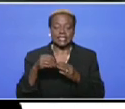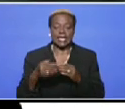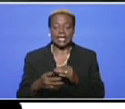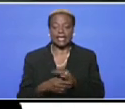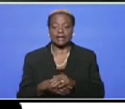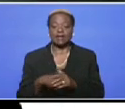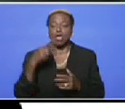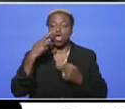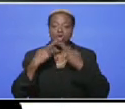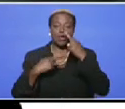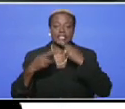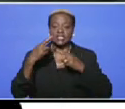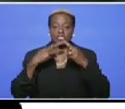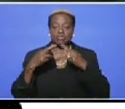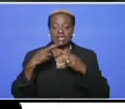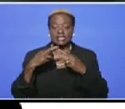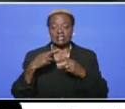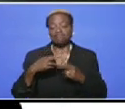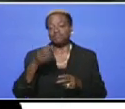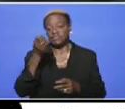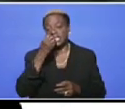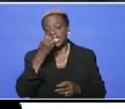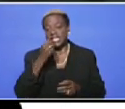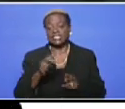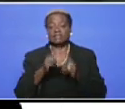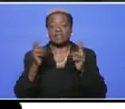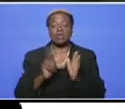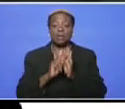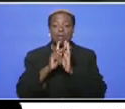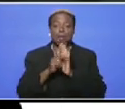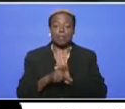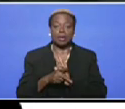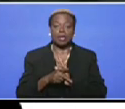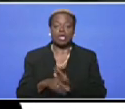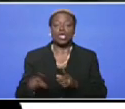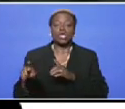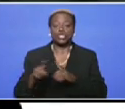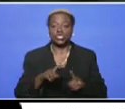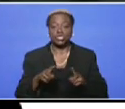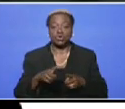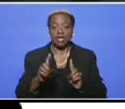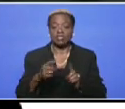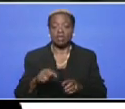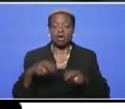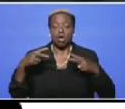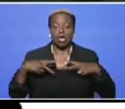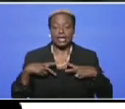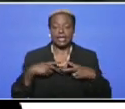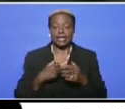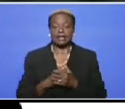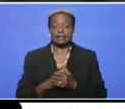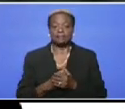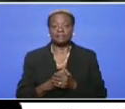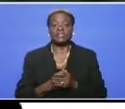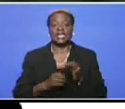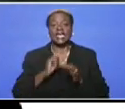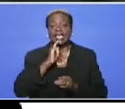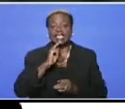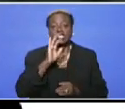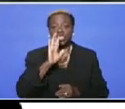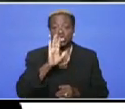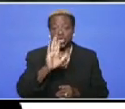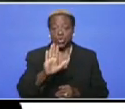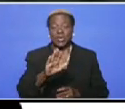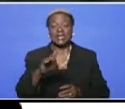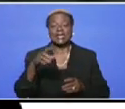Restaurant dining is very popular during the holiday season, but is your dining etiquette correct? Well, we've got some tips for you. Here's Crystal